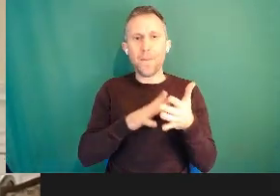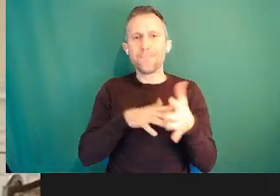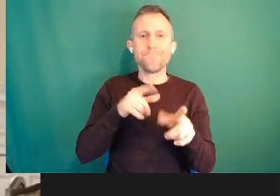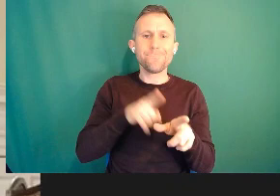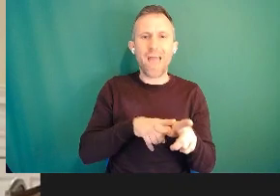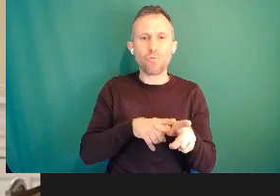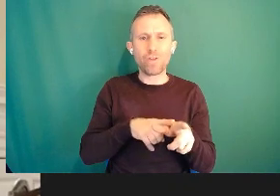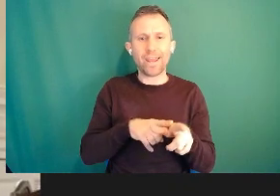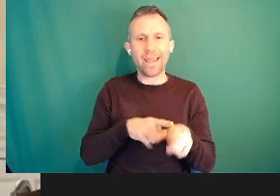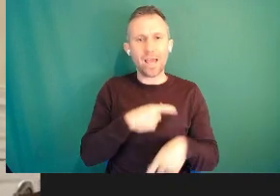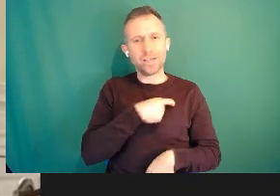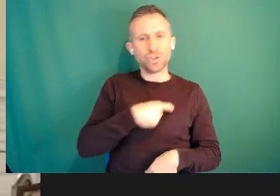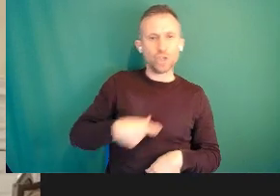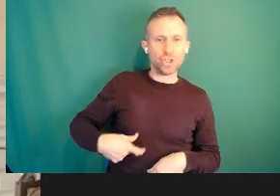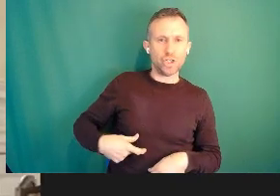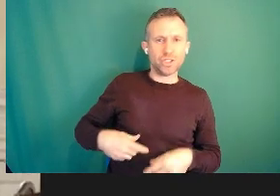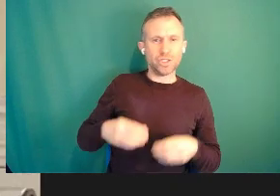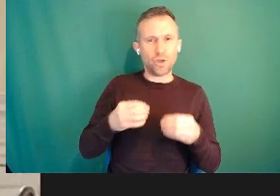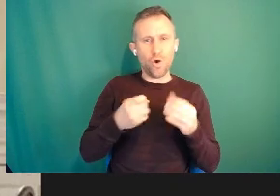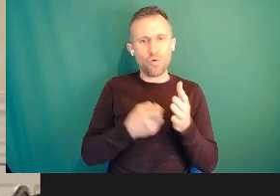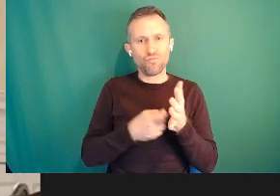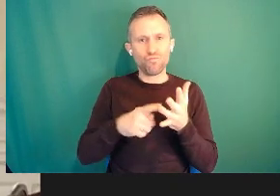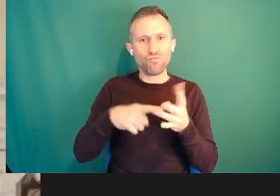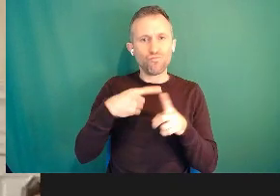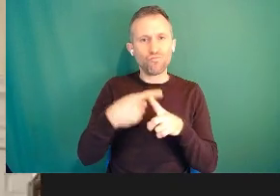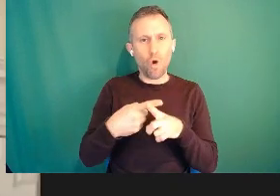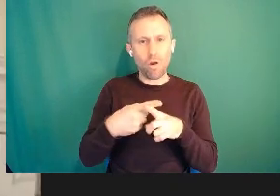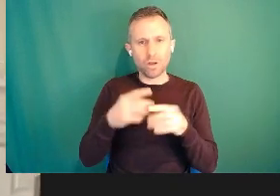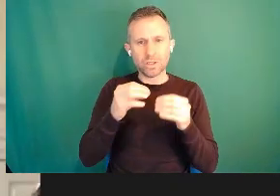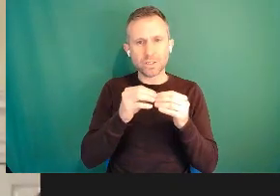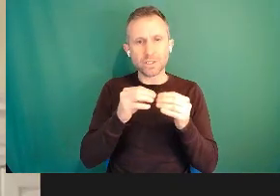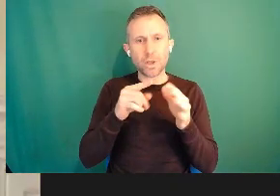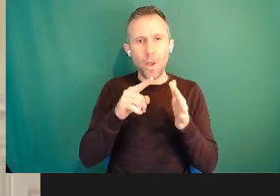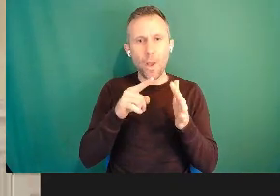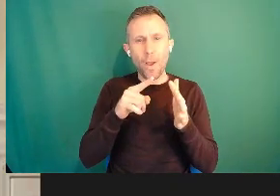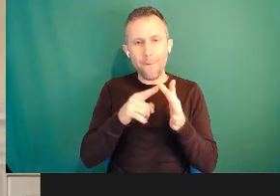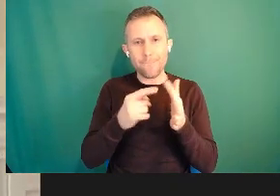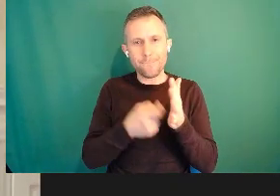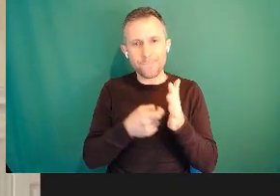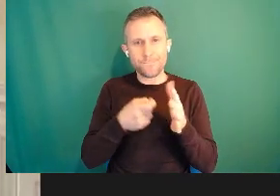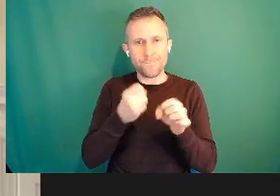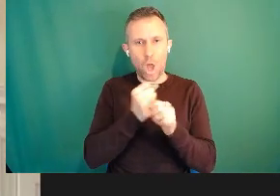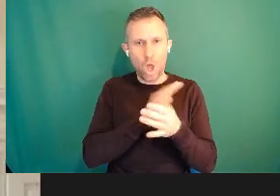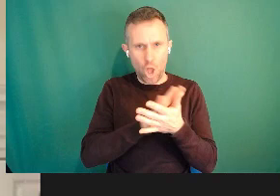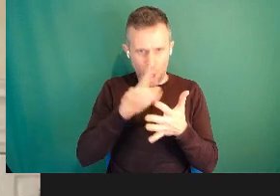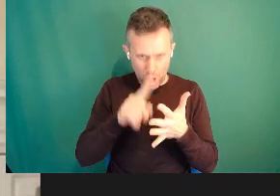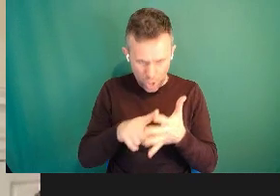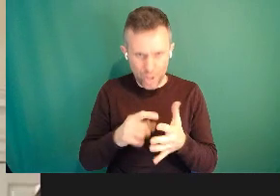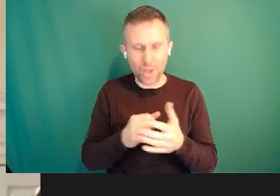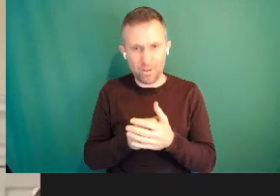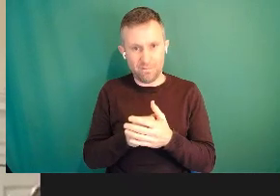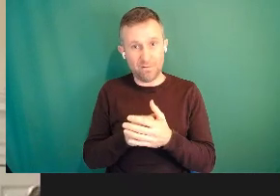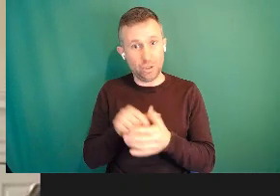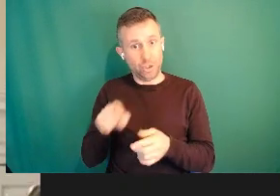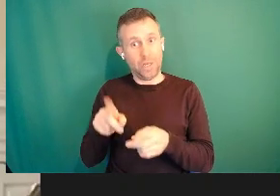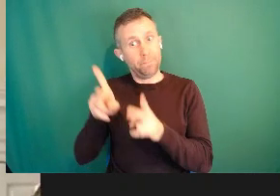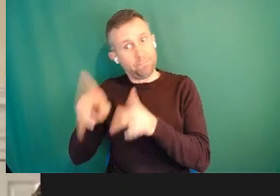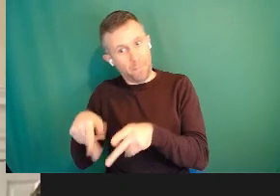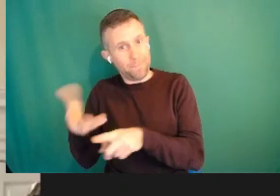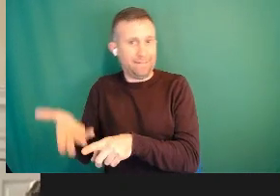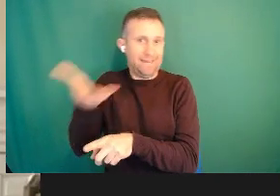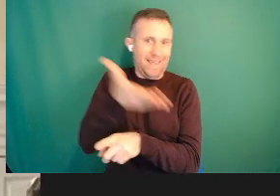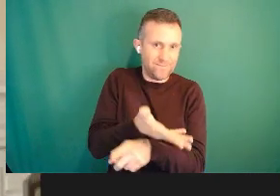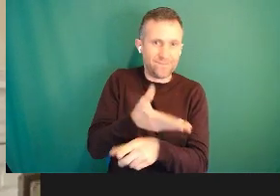and left the house to Bamber Gascoigne, who created the West Horsley Place Trust. And so we talk about her quite a lot.